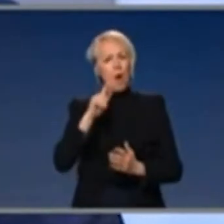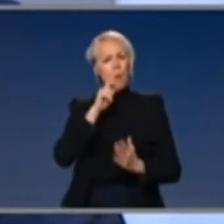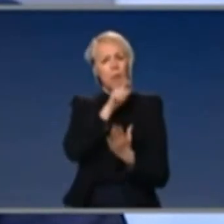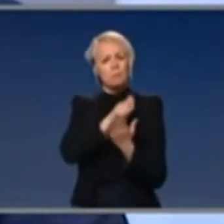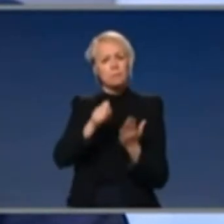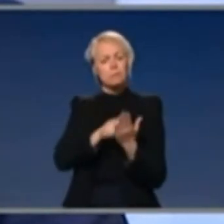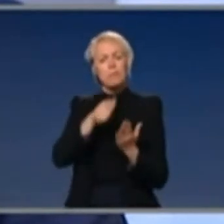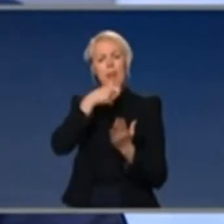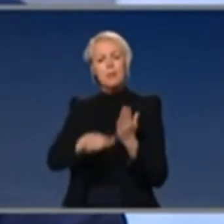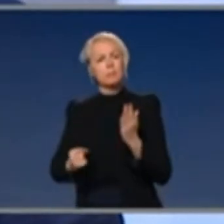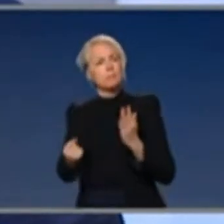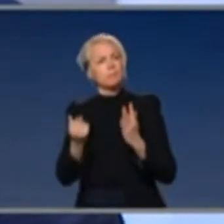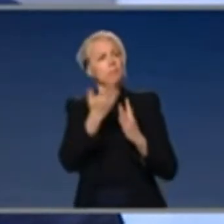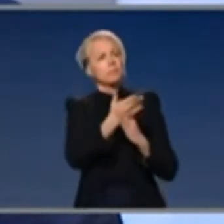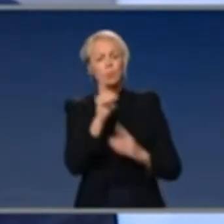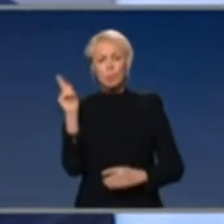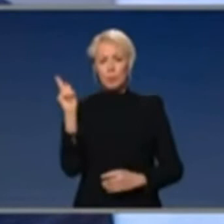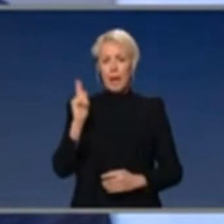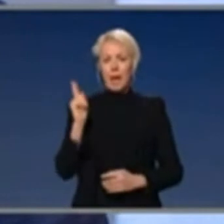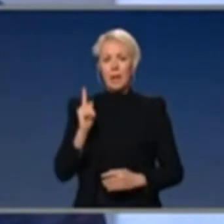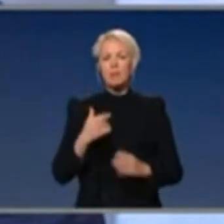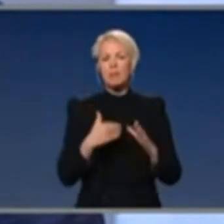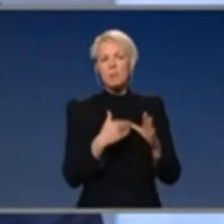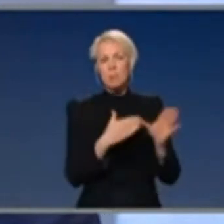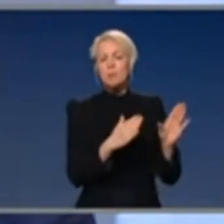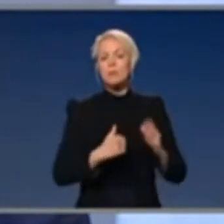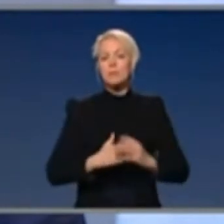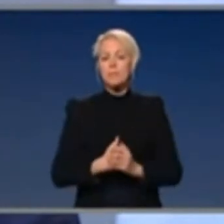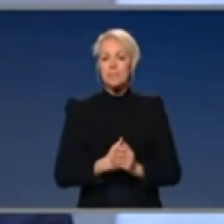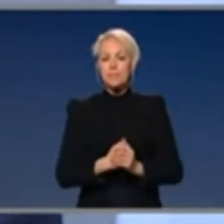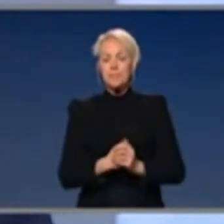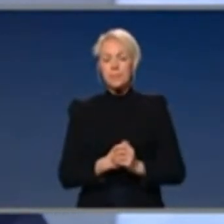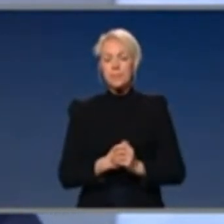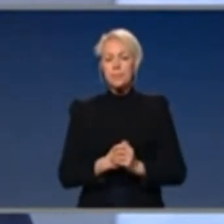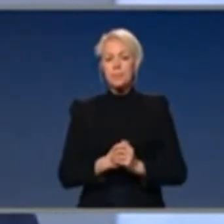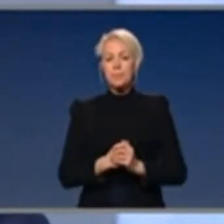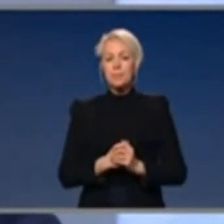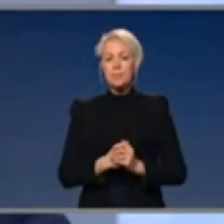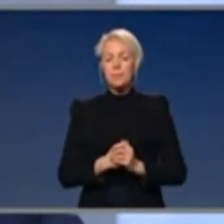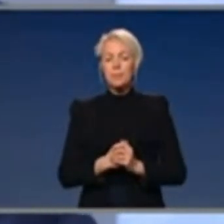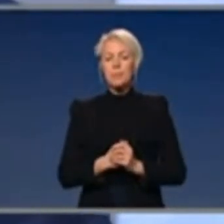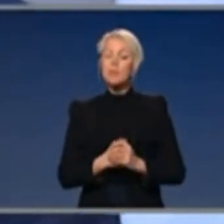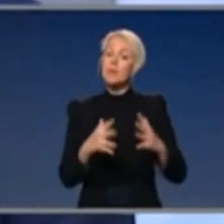today, and our response, I believe, will assist what they're seeking to do. The WA Premier,